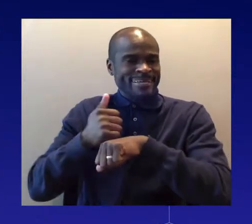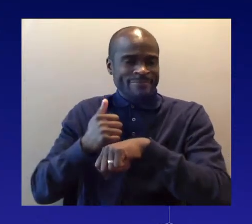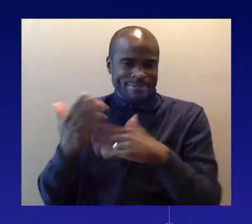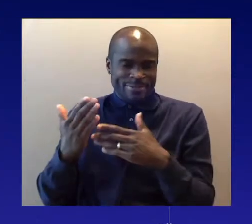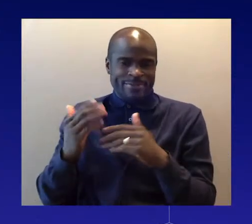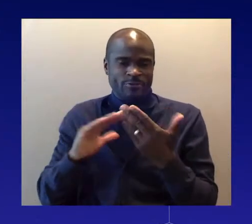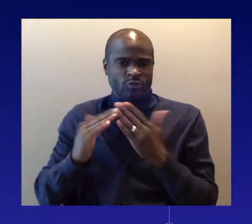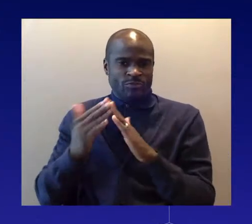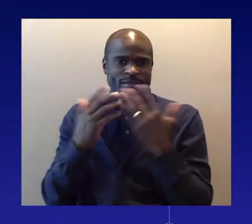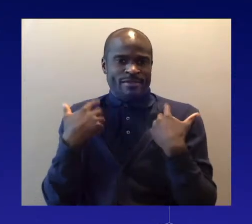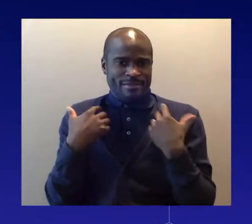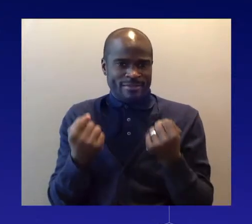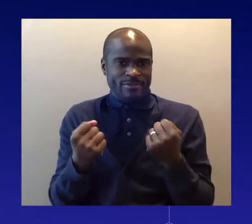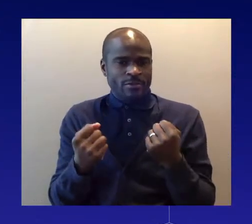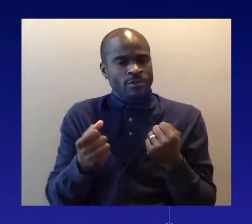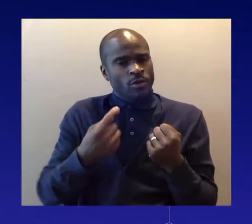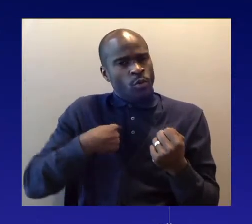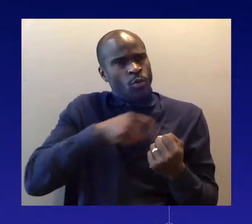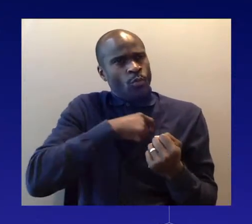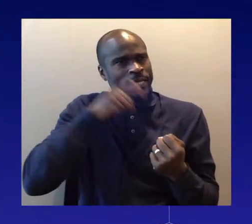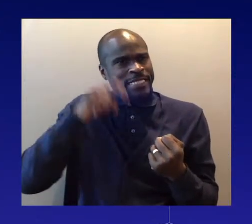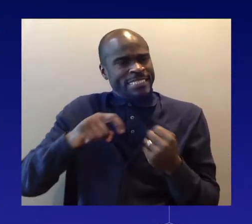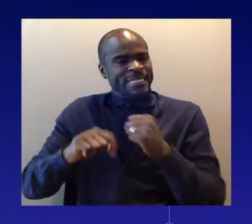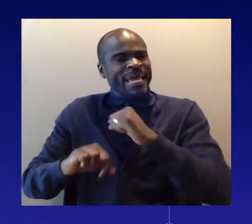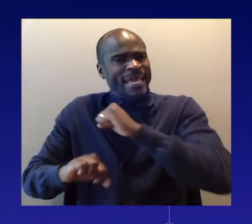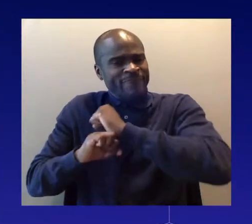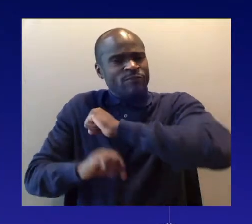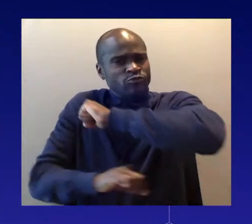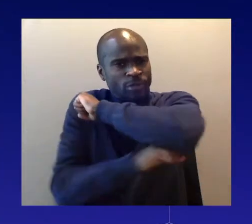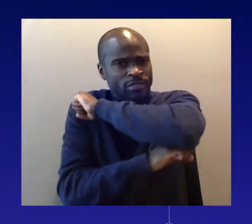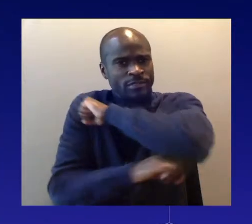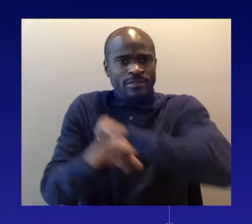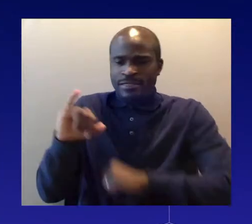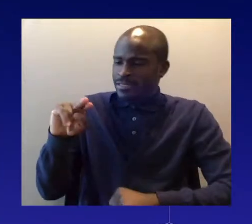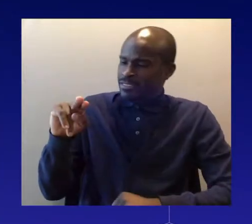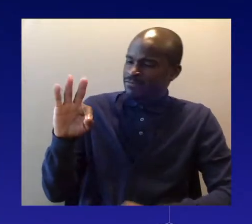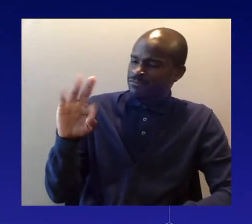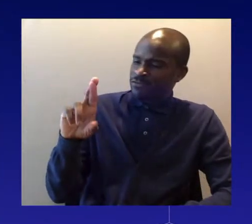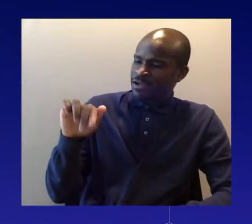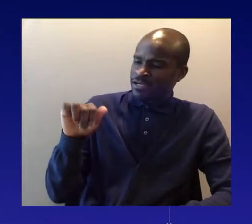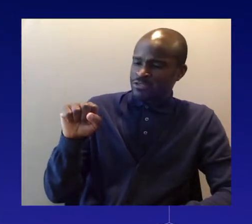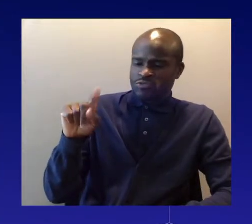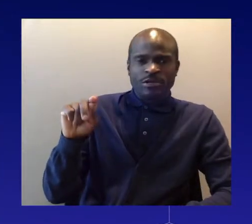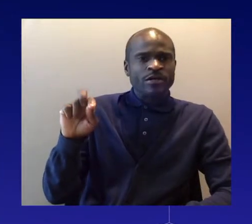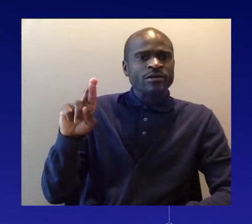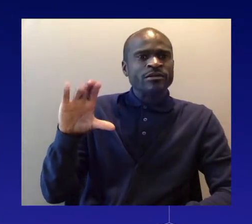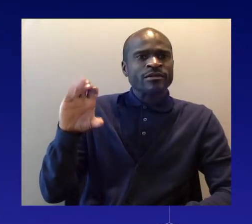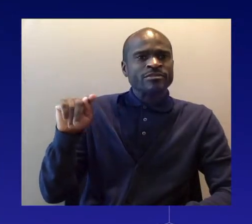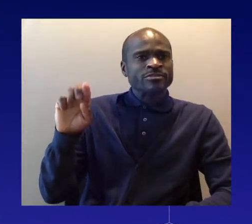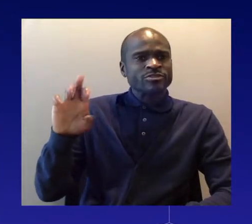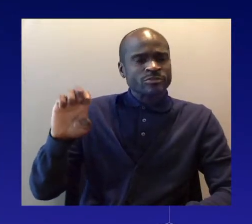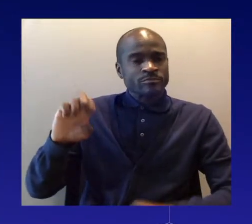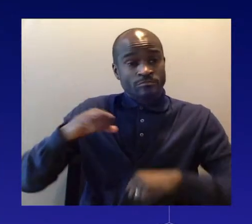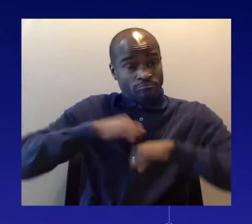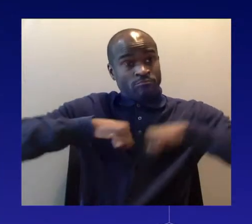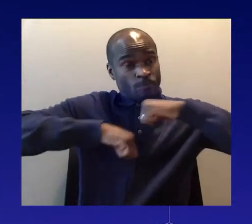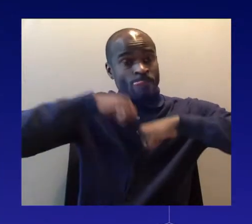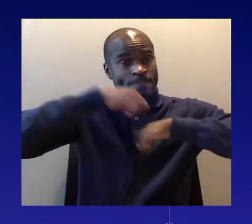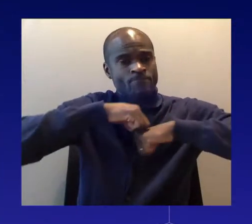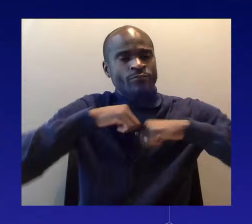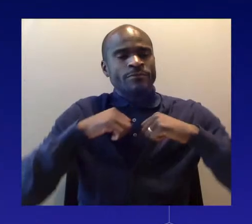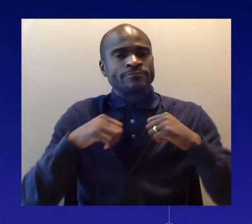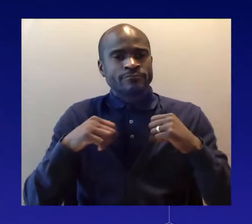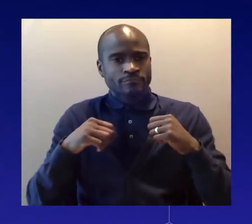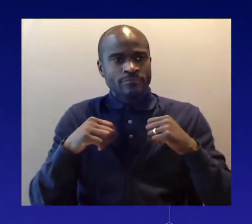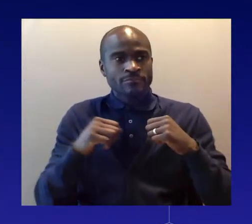I think we've under-imagined what we have already put in place since the 60s about maybe going back to the closet and figuring out how